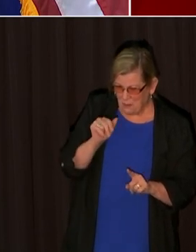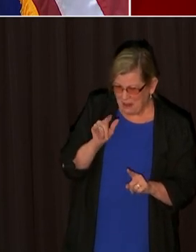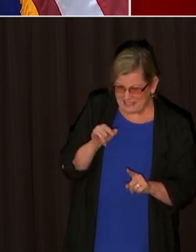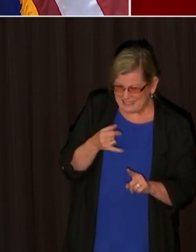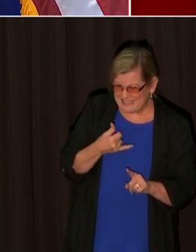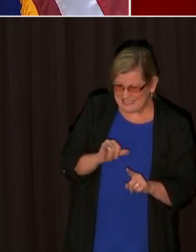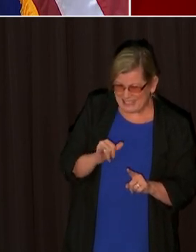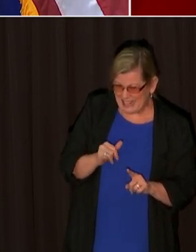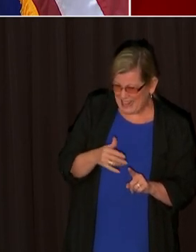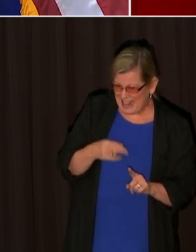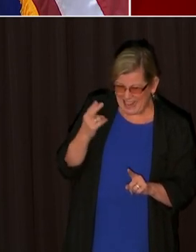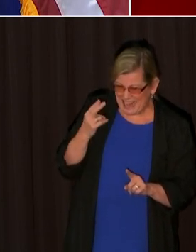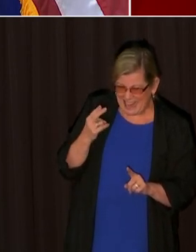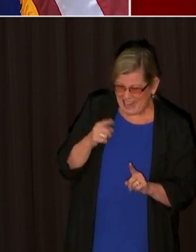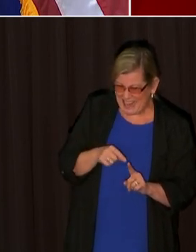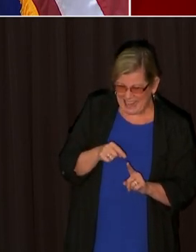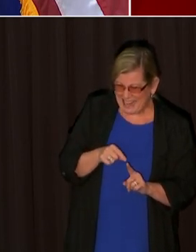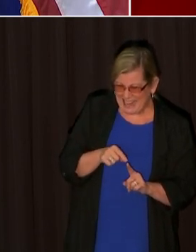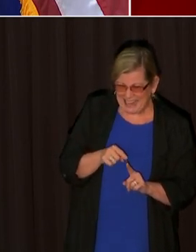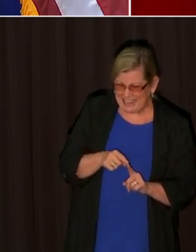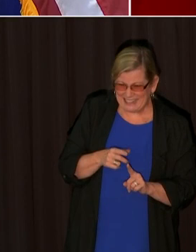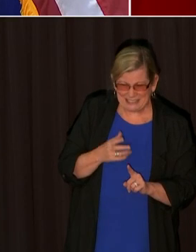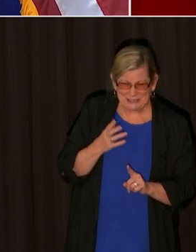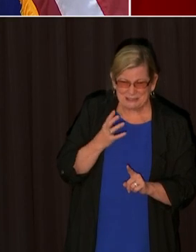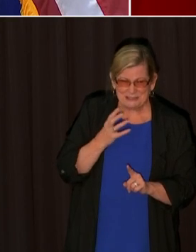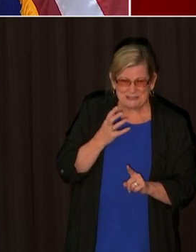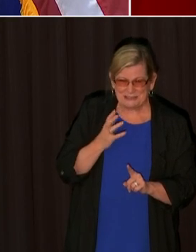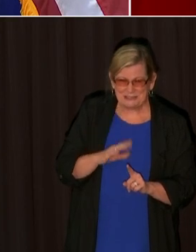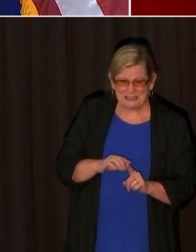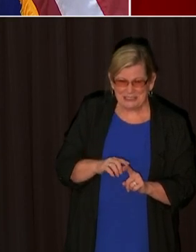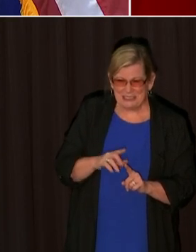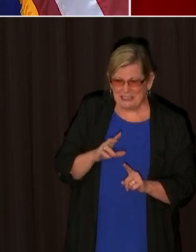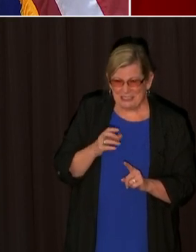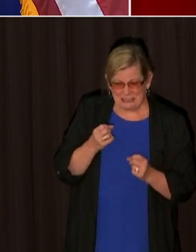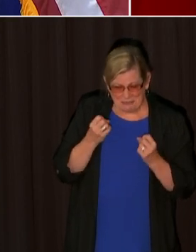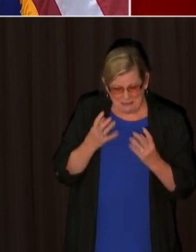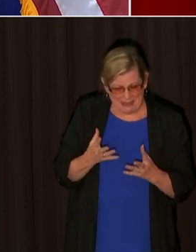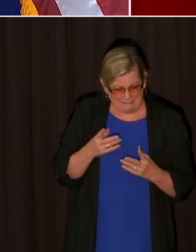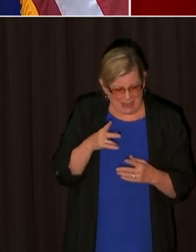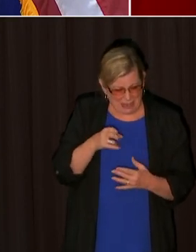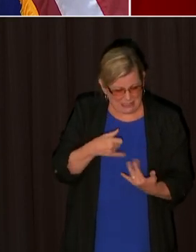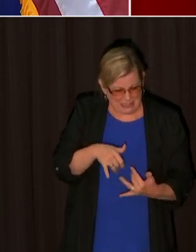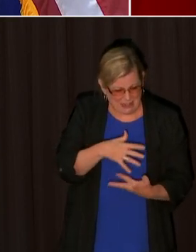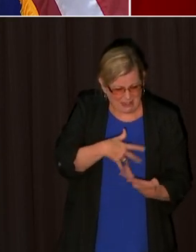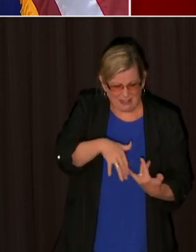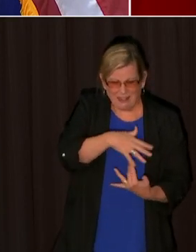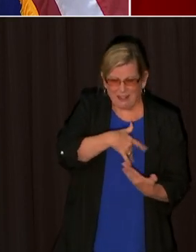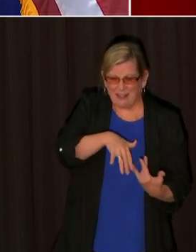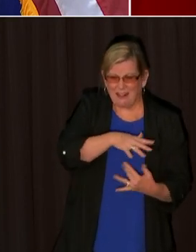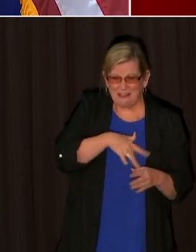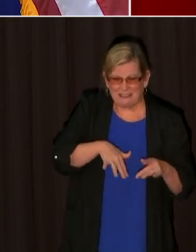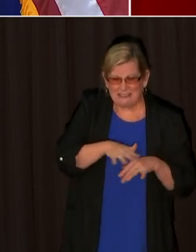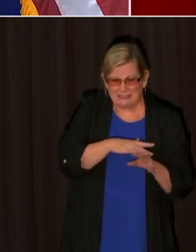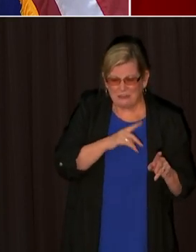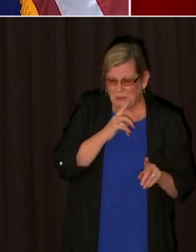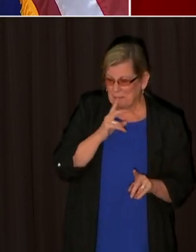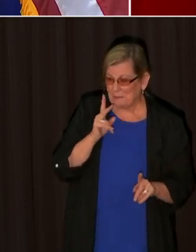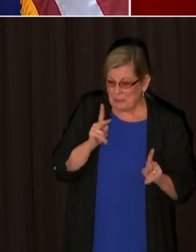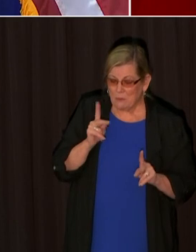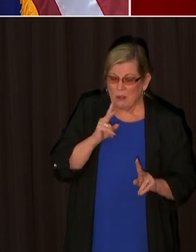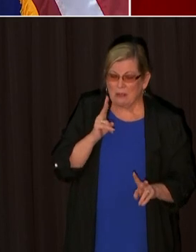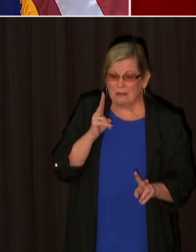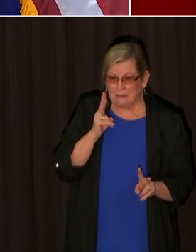exceptionally poor. You've got so much virus circulating in your community, it would be reckless and irresponsible